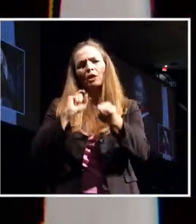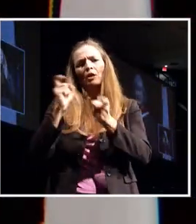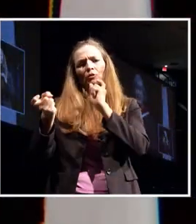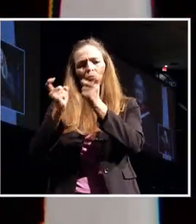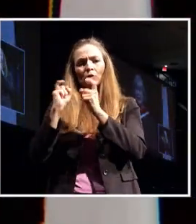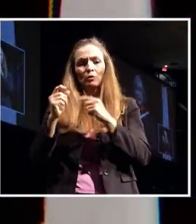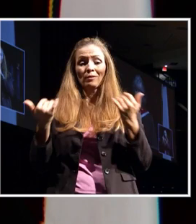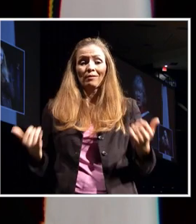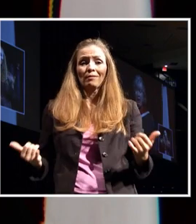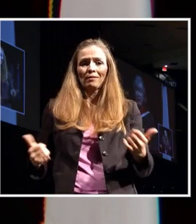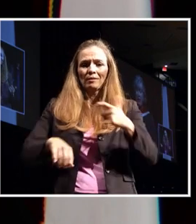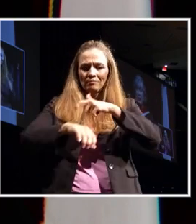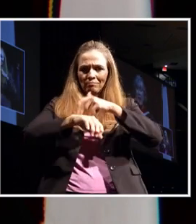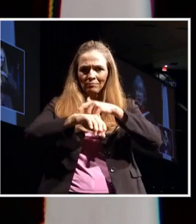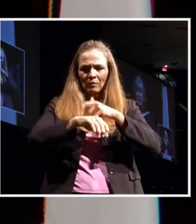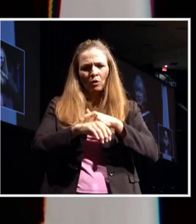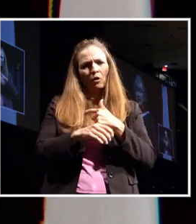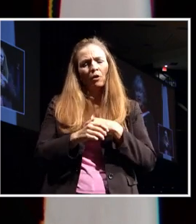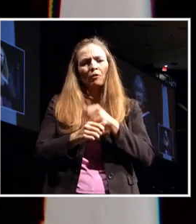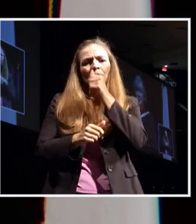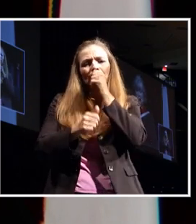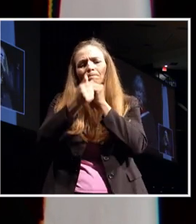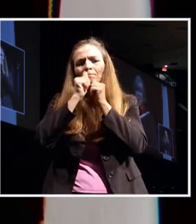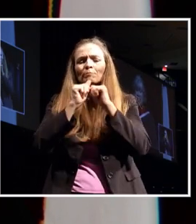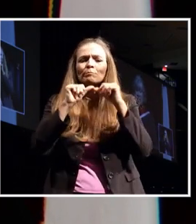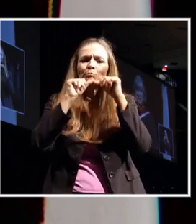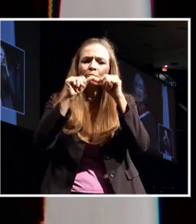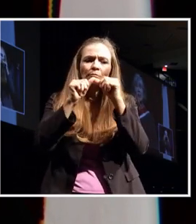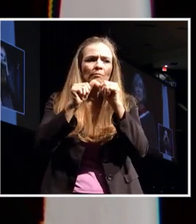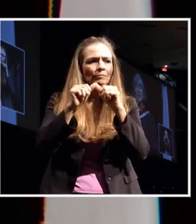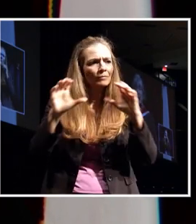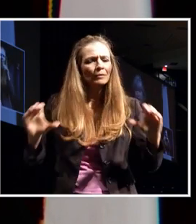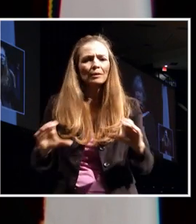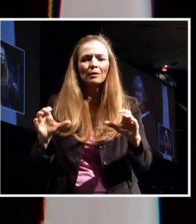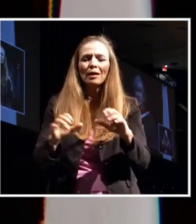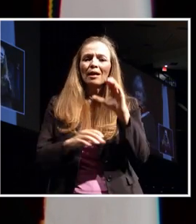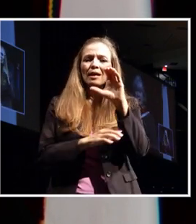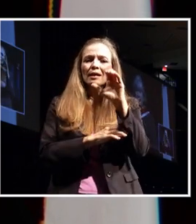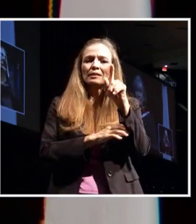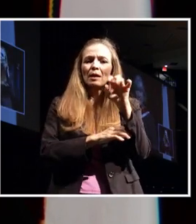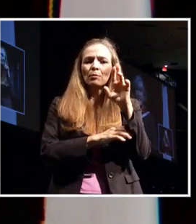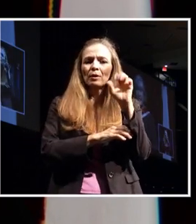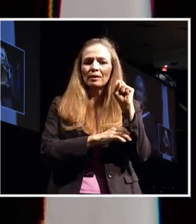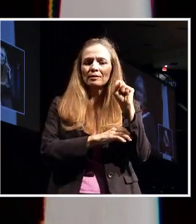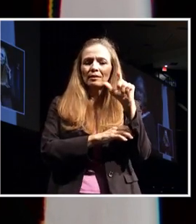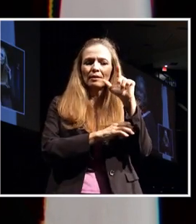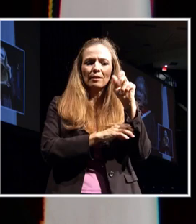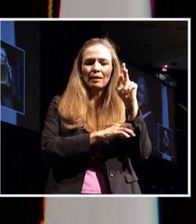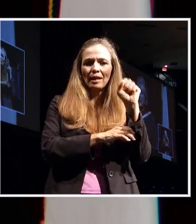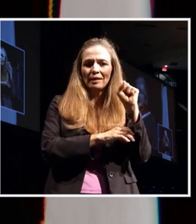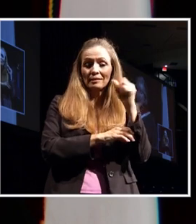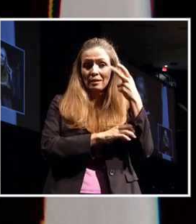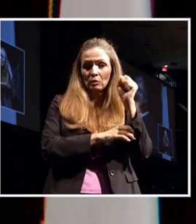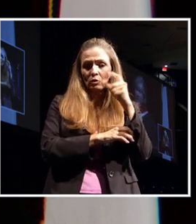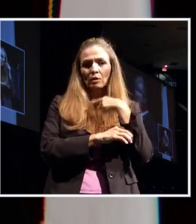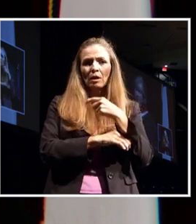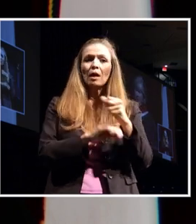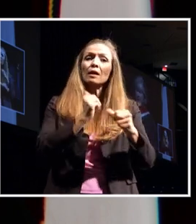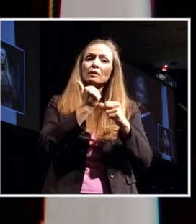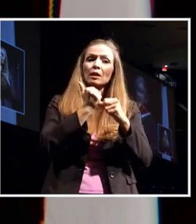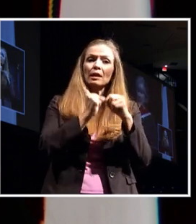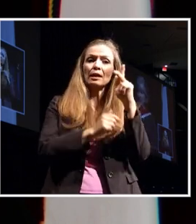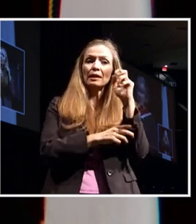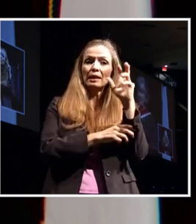to this occasion and for their tireless endeavors in helping make the students at Cypress Lakes High School successful. Associate Principal